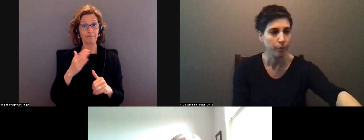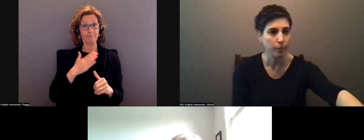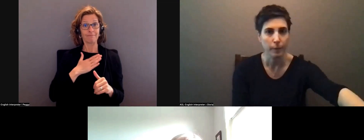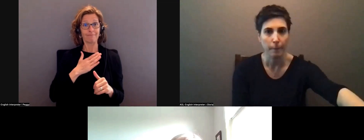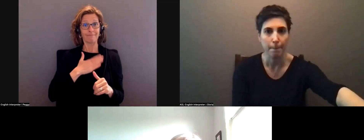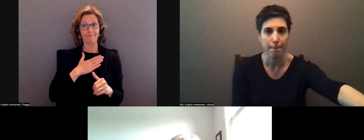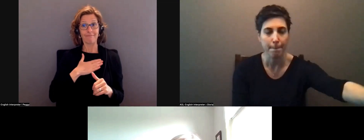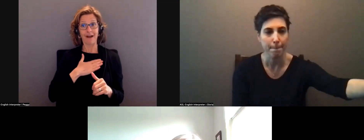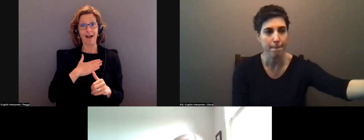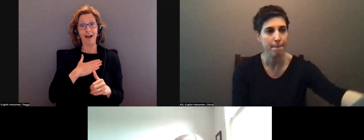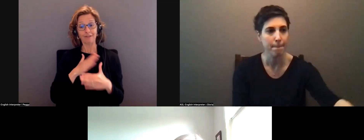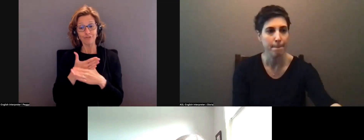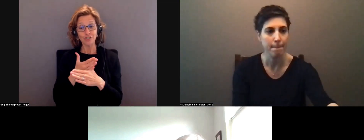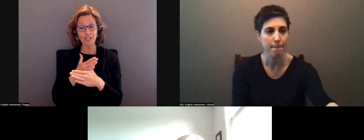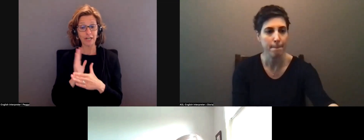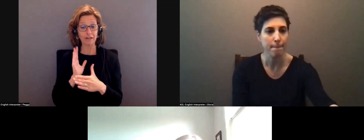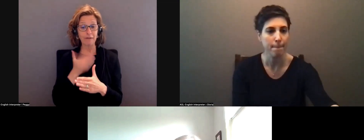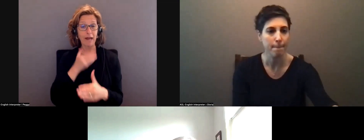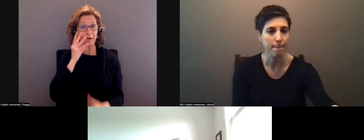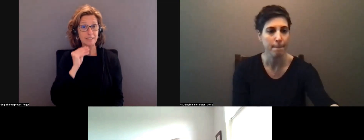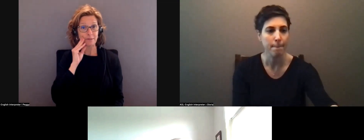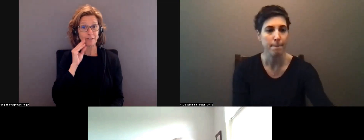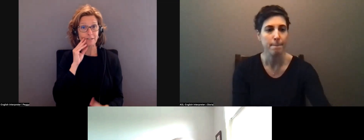did with some of you.